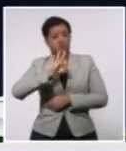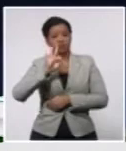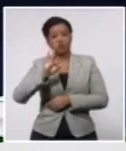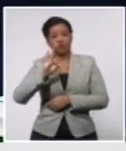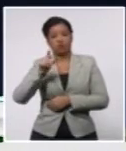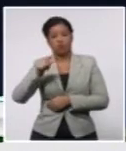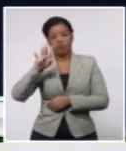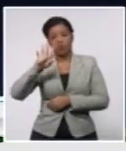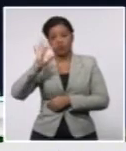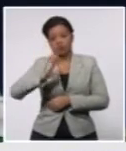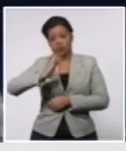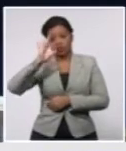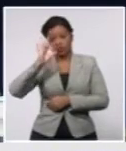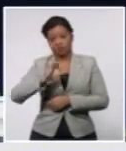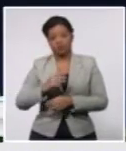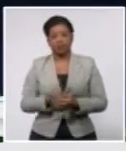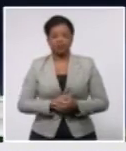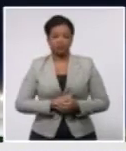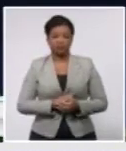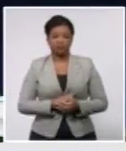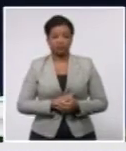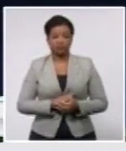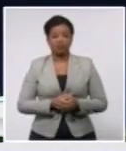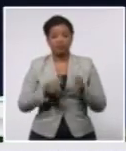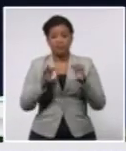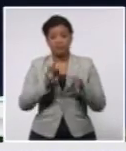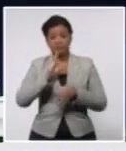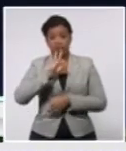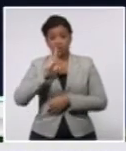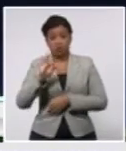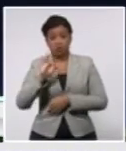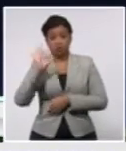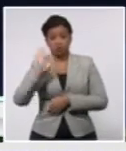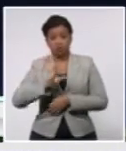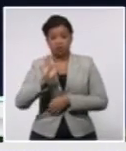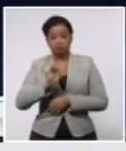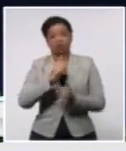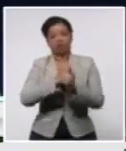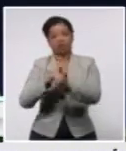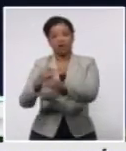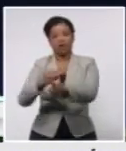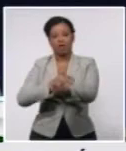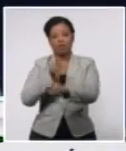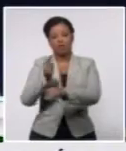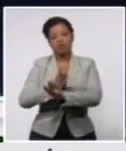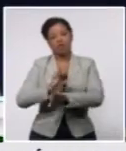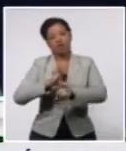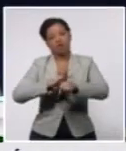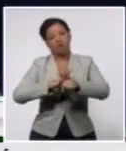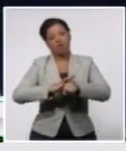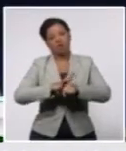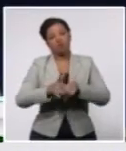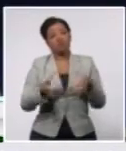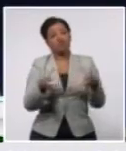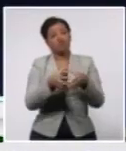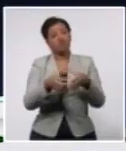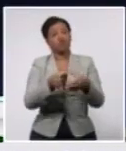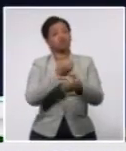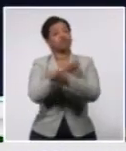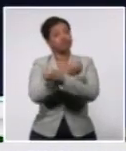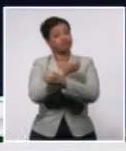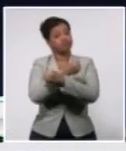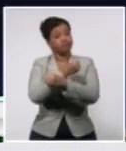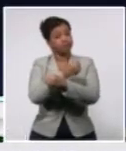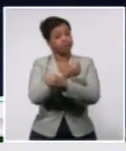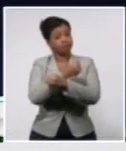2,085 people, 88.4% of all cases diagnosed in our country, who have tested positive as